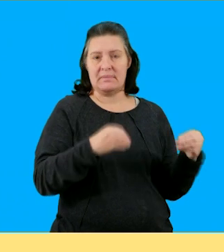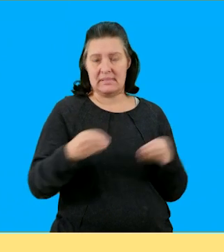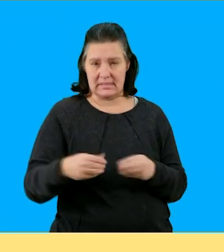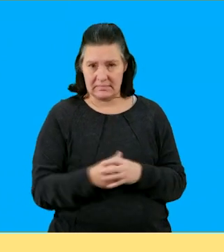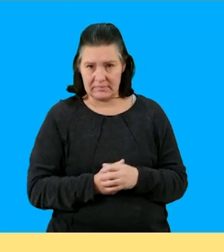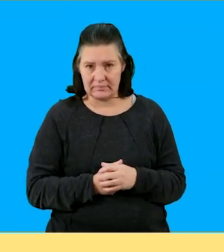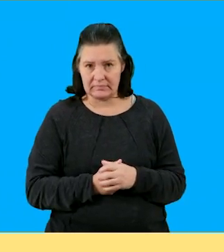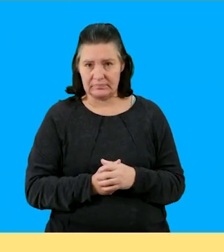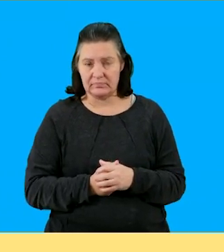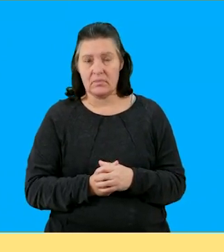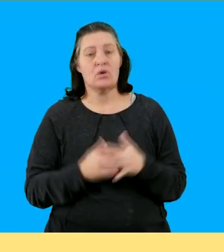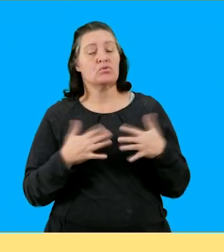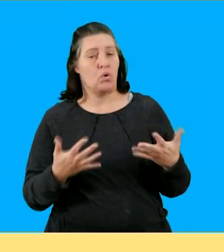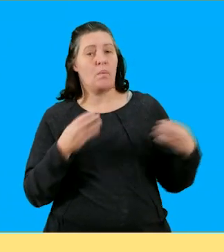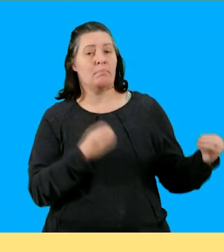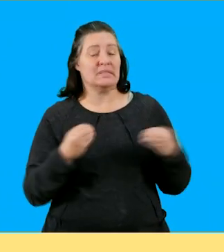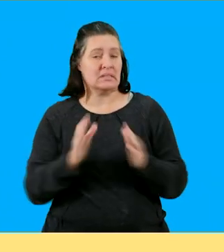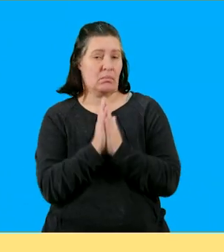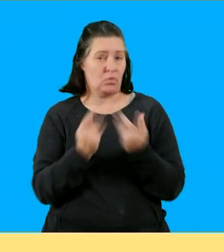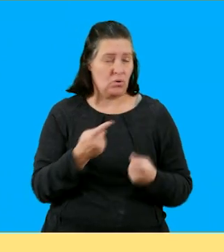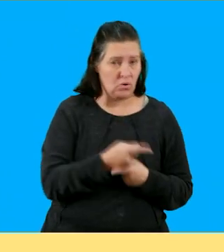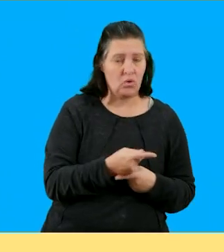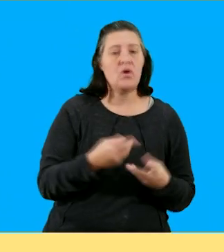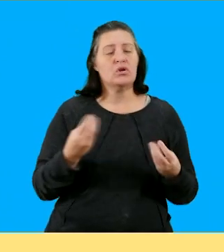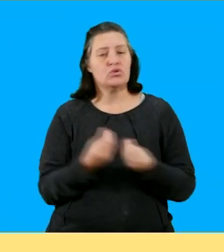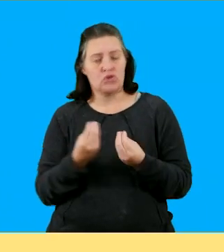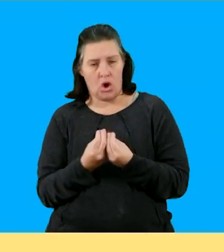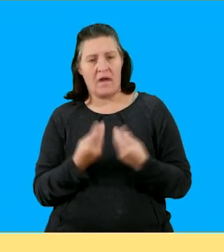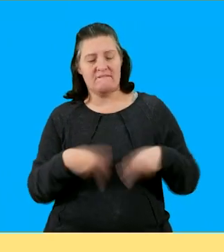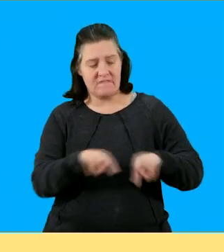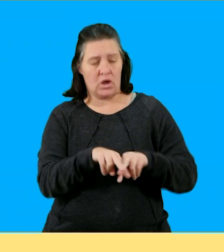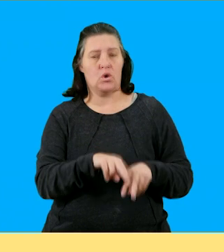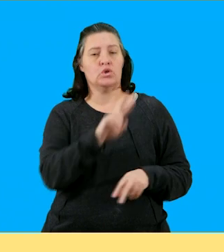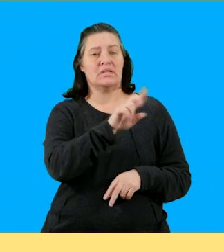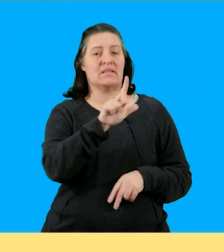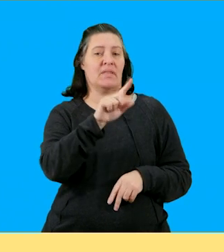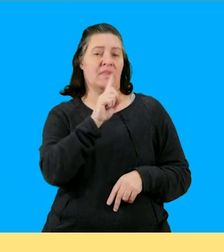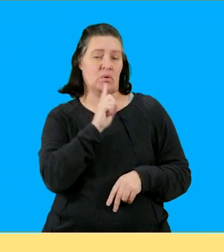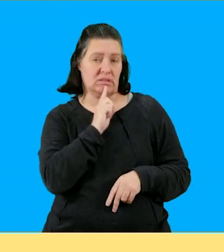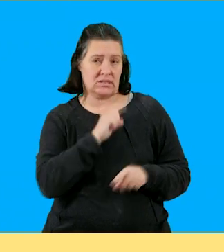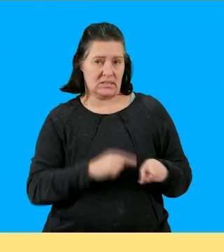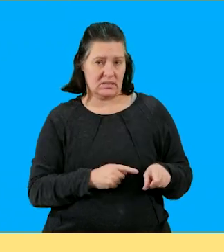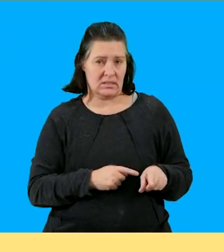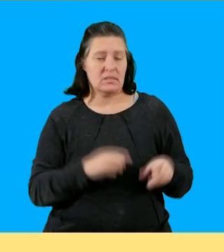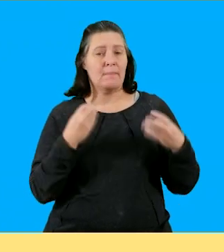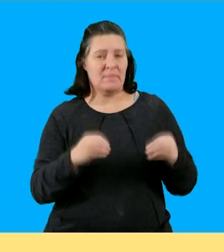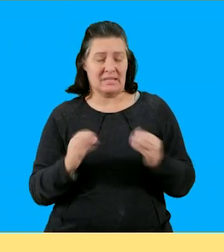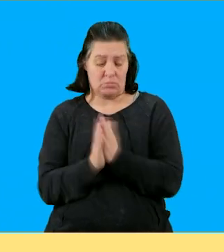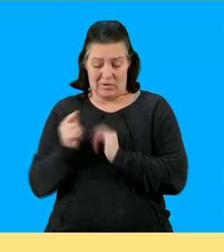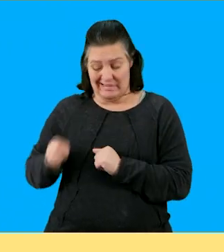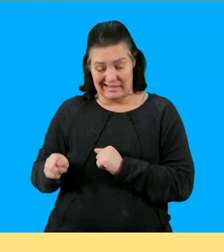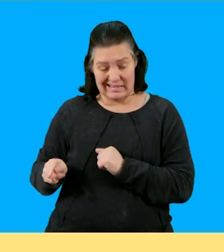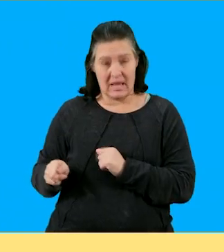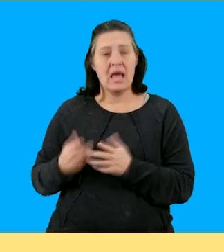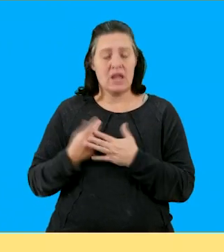the business. So we have business books and we have stock to the value of 27,000. Remember, this is in the business